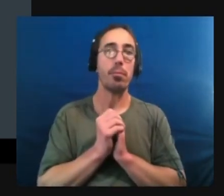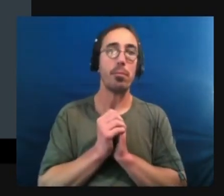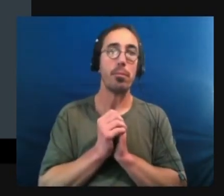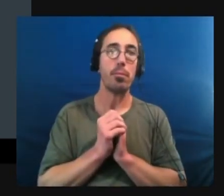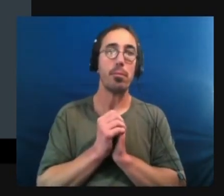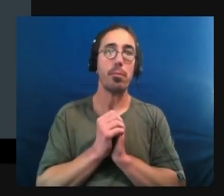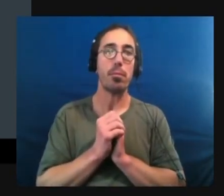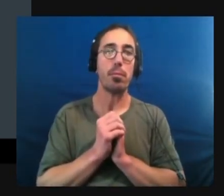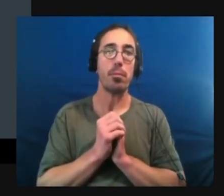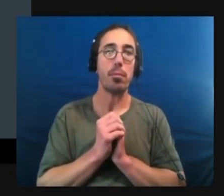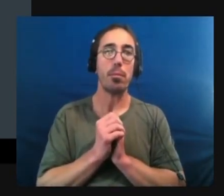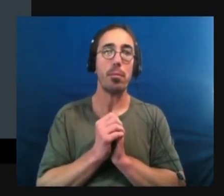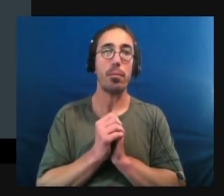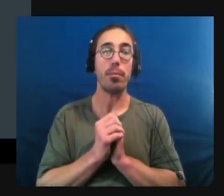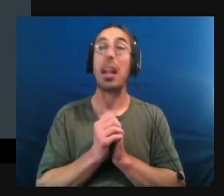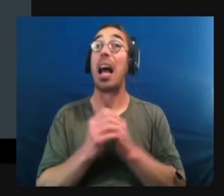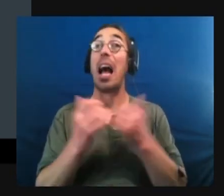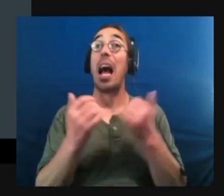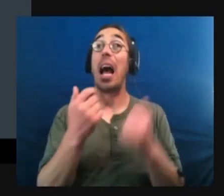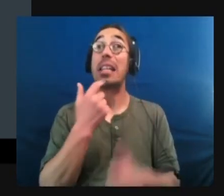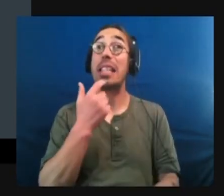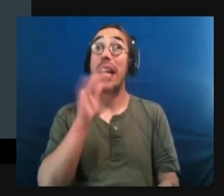but I still judgment value.